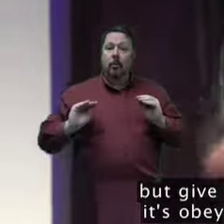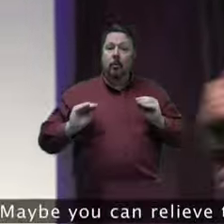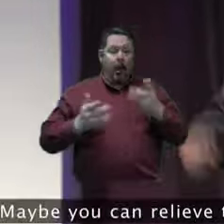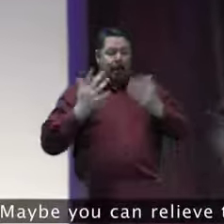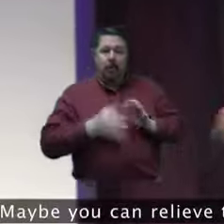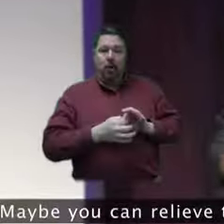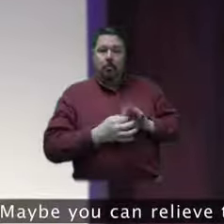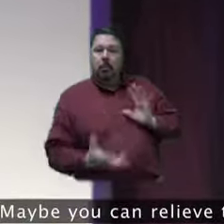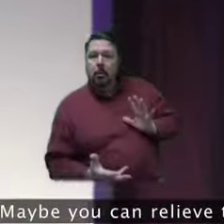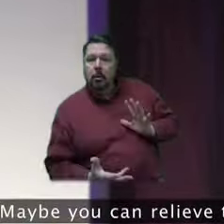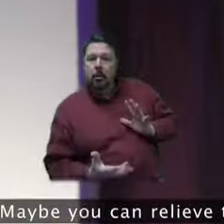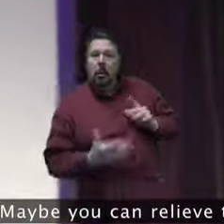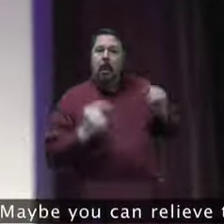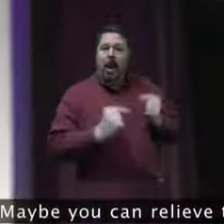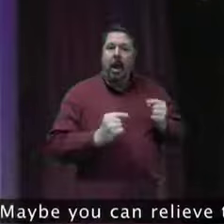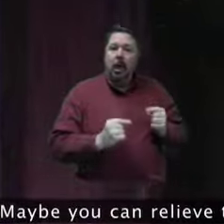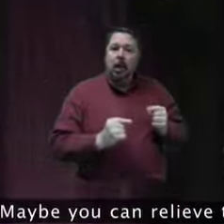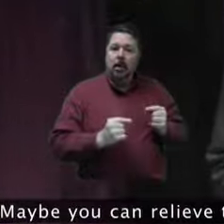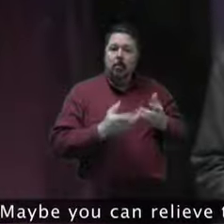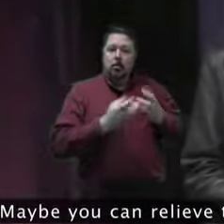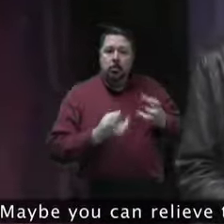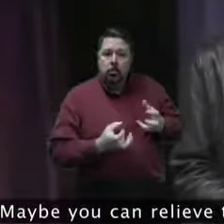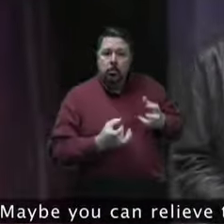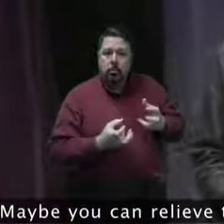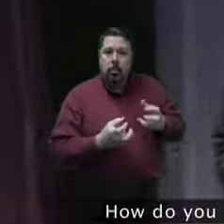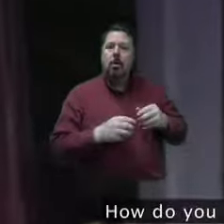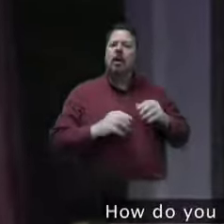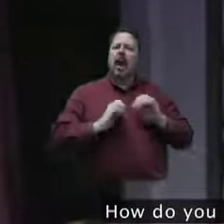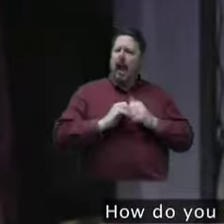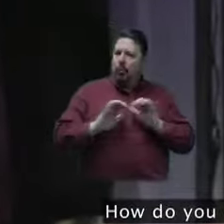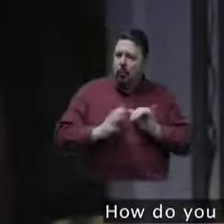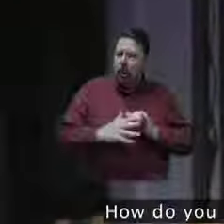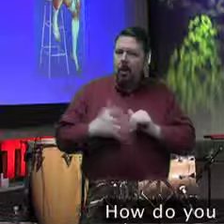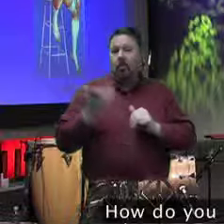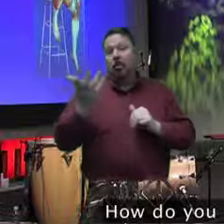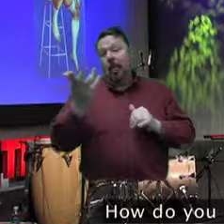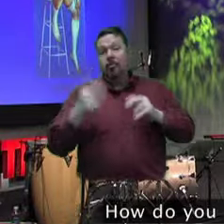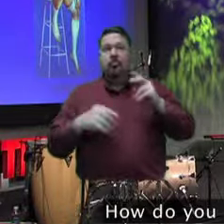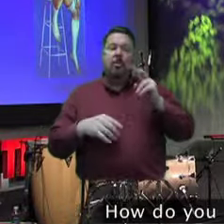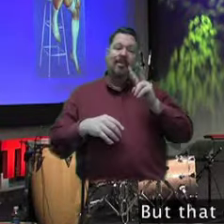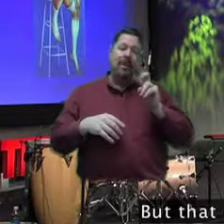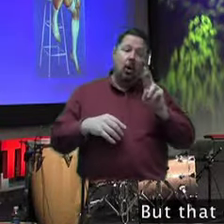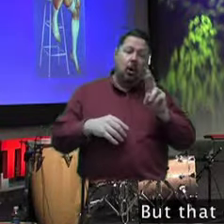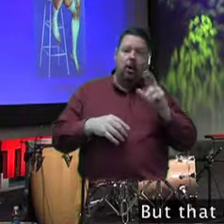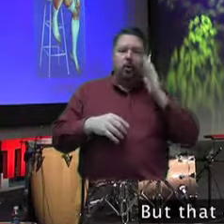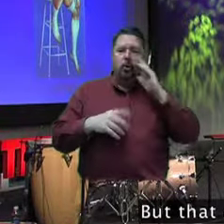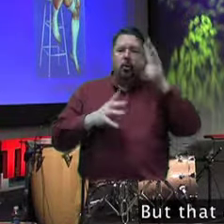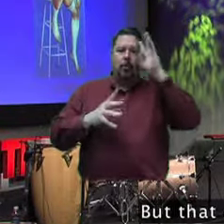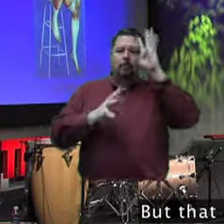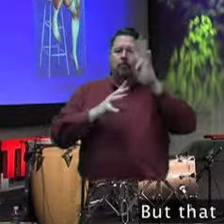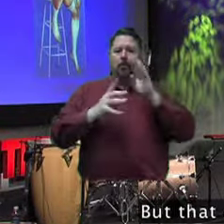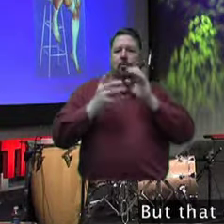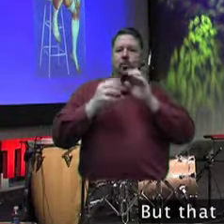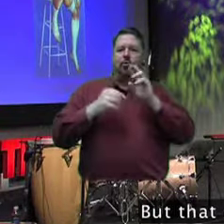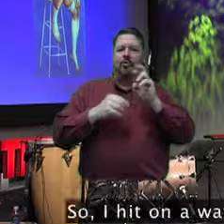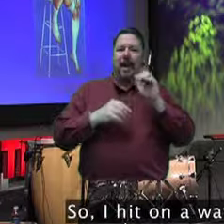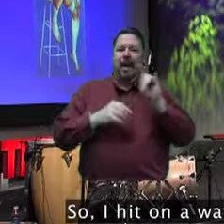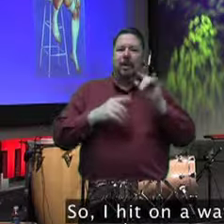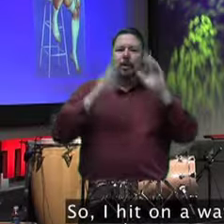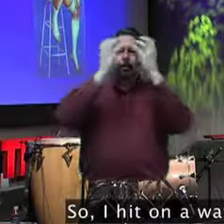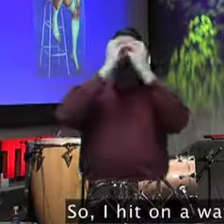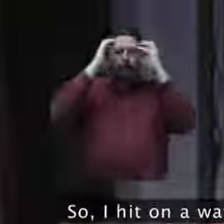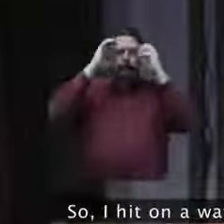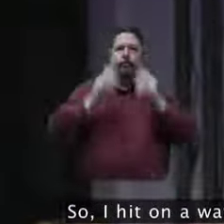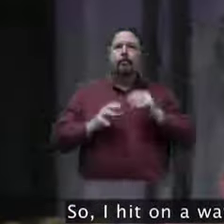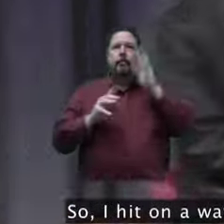right? Maybe you can relieve the phantom pain, the phantom cramp. How do you do that? Well, virtual reality, but that costs millions of dollars. So I